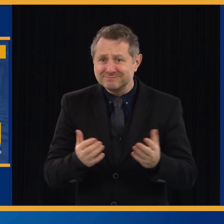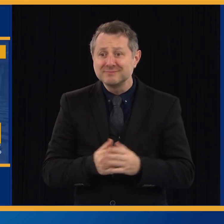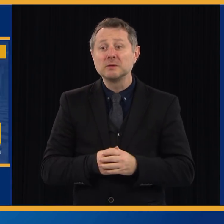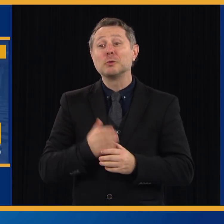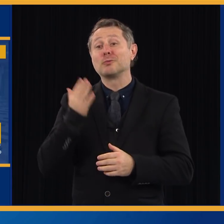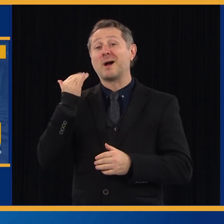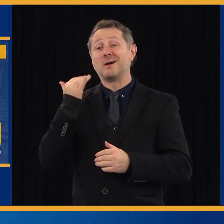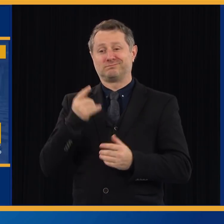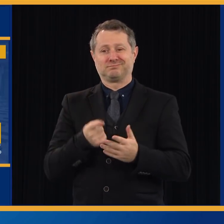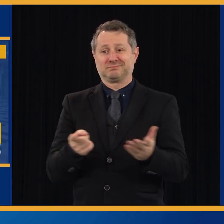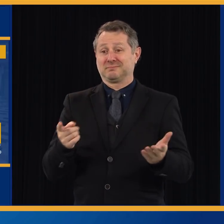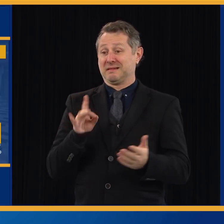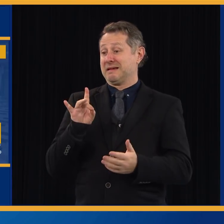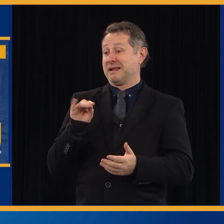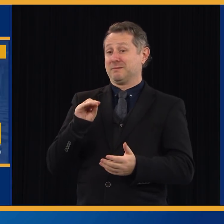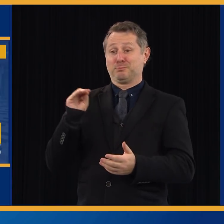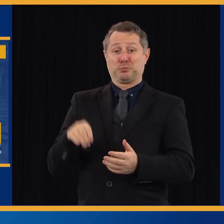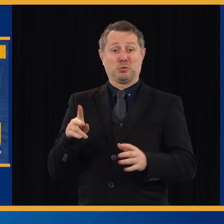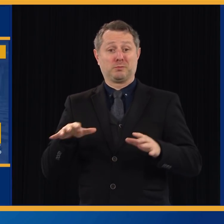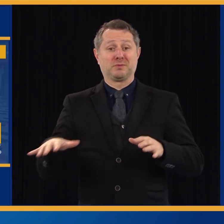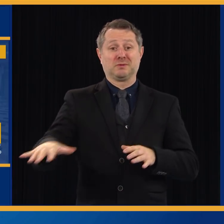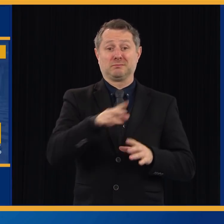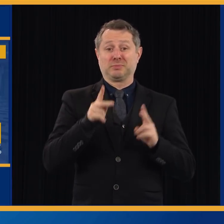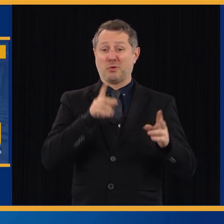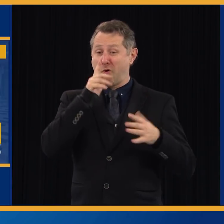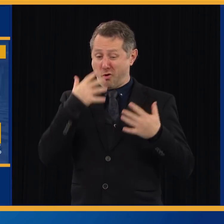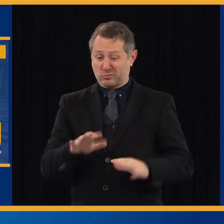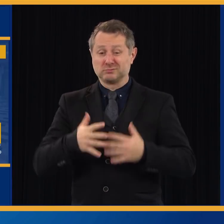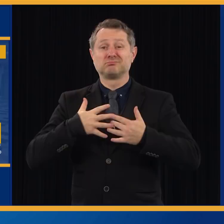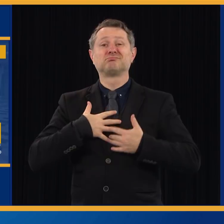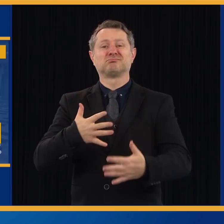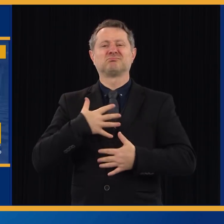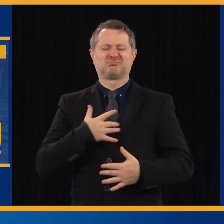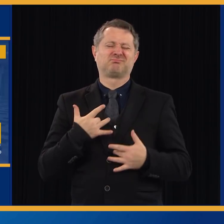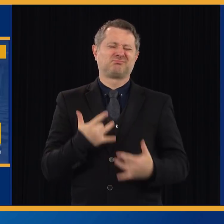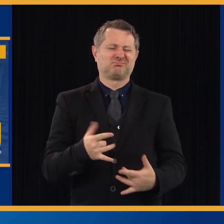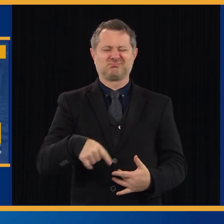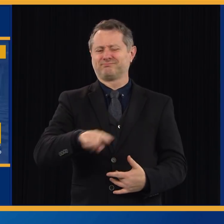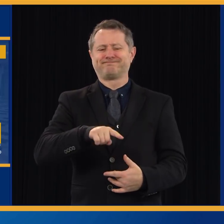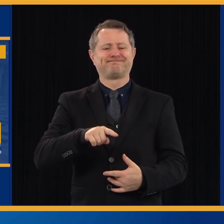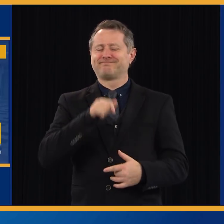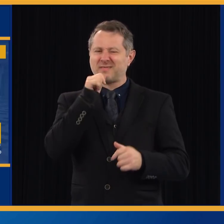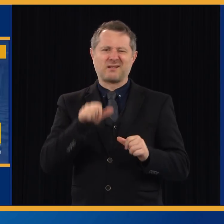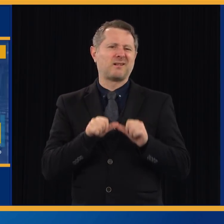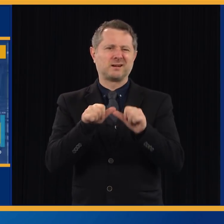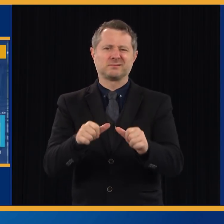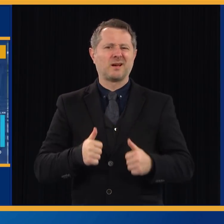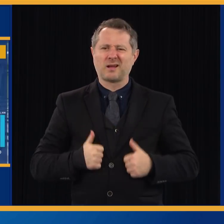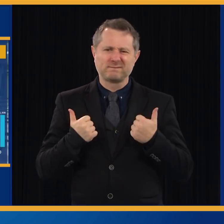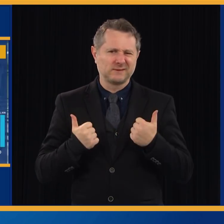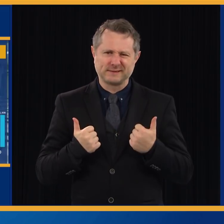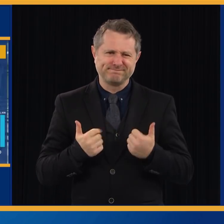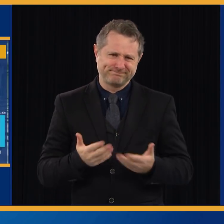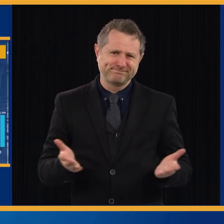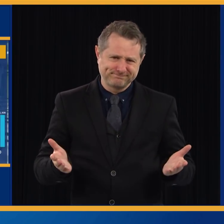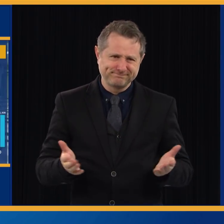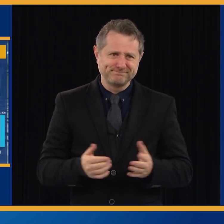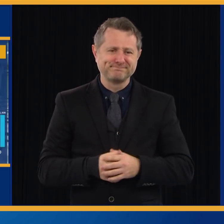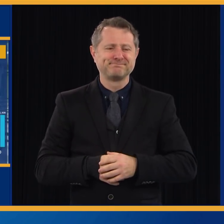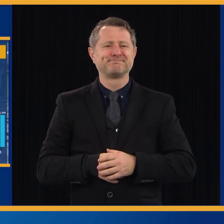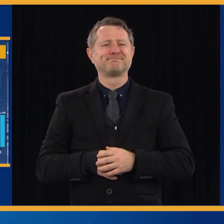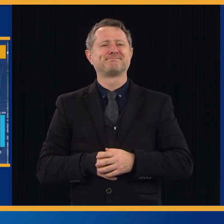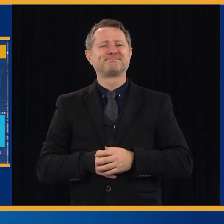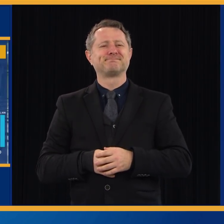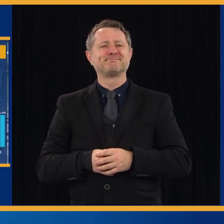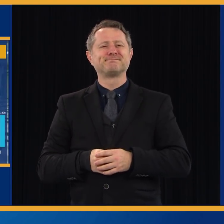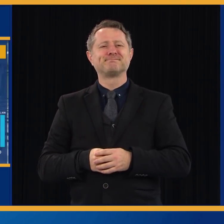of the time when people are on a ventilator, they don't come off the ventilator in a successful way. The number